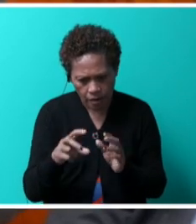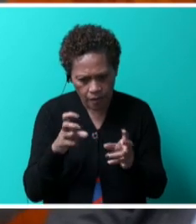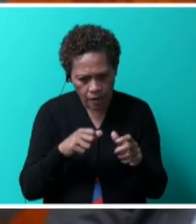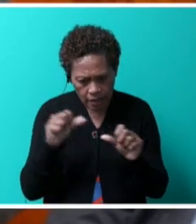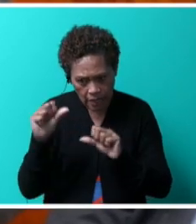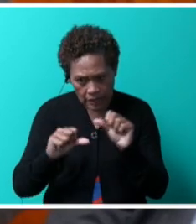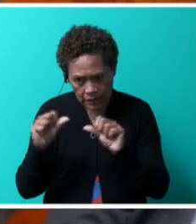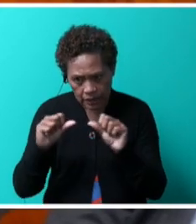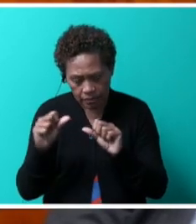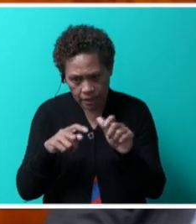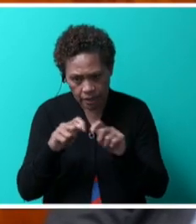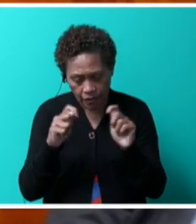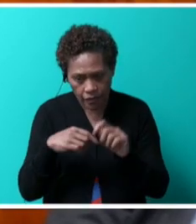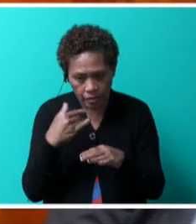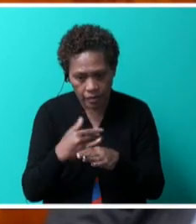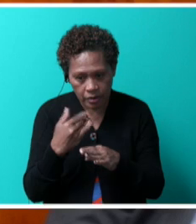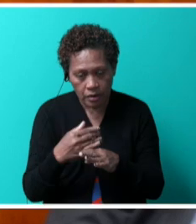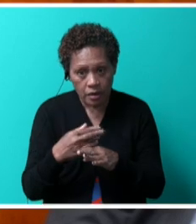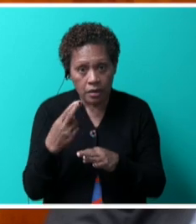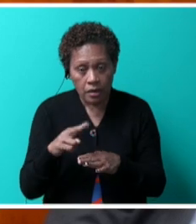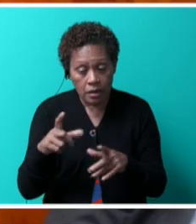framework that considers agri-climate